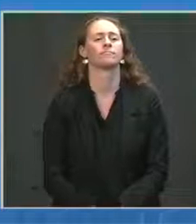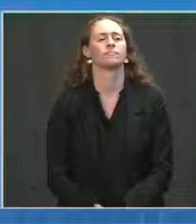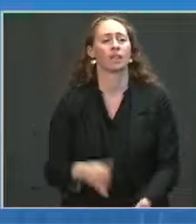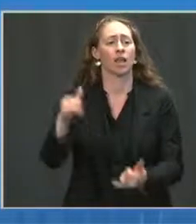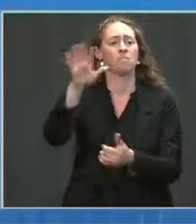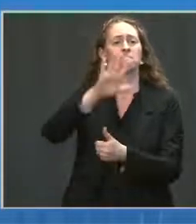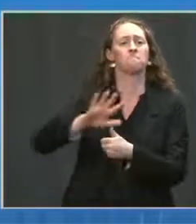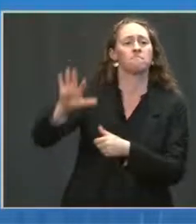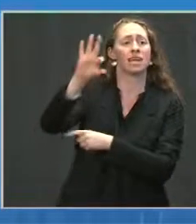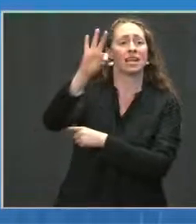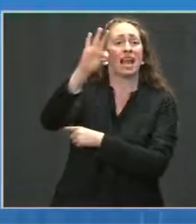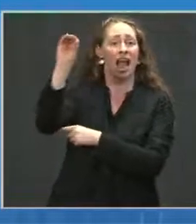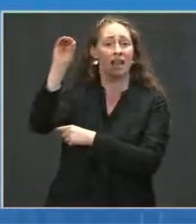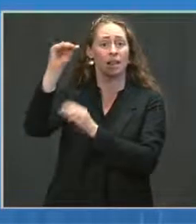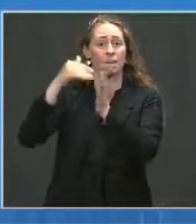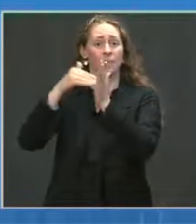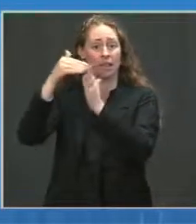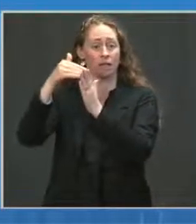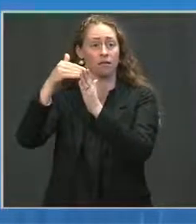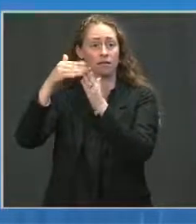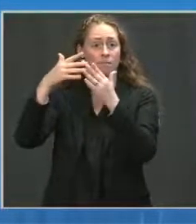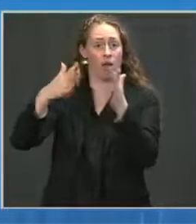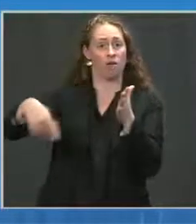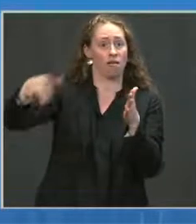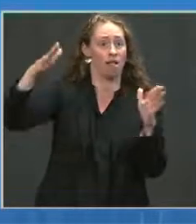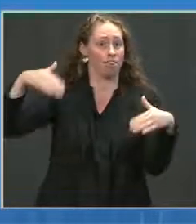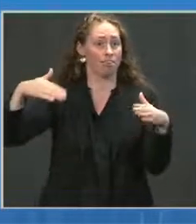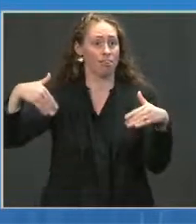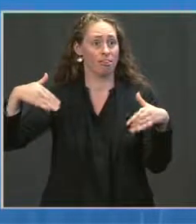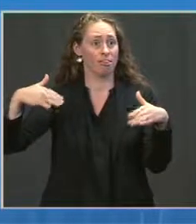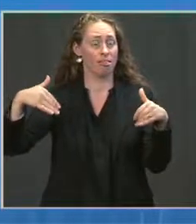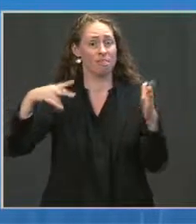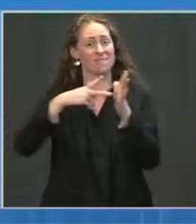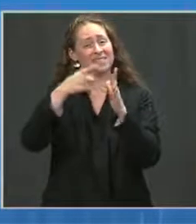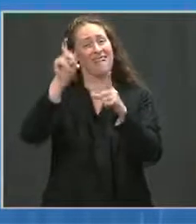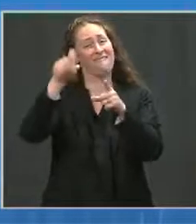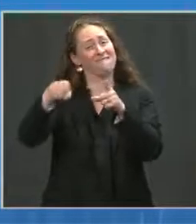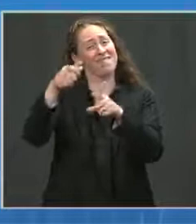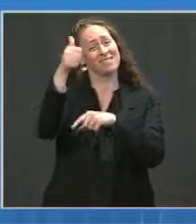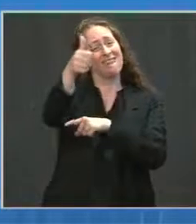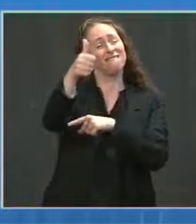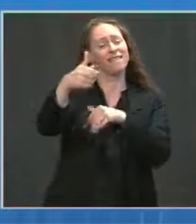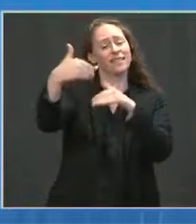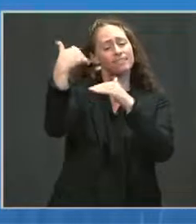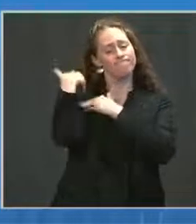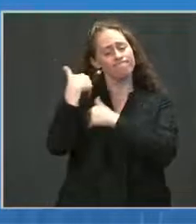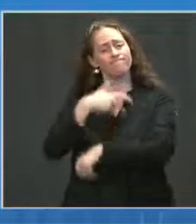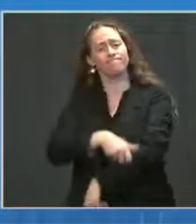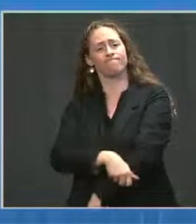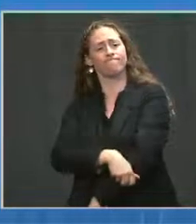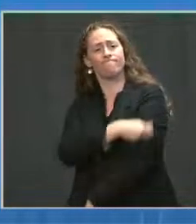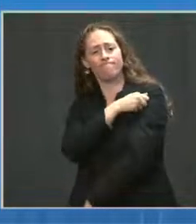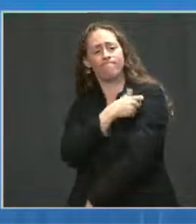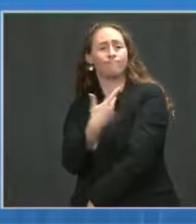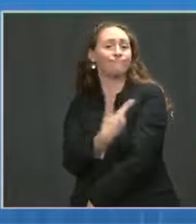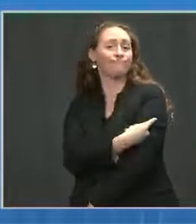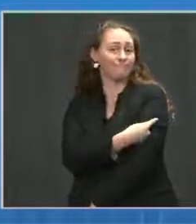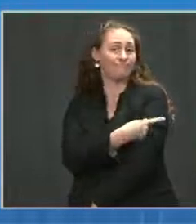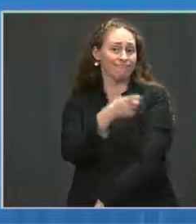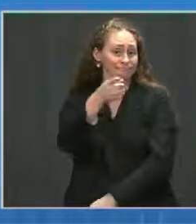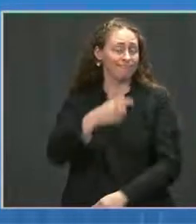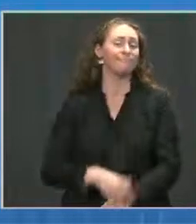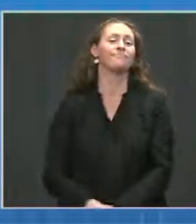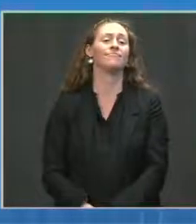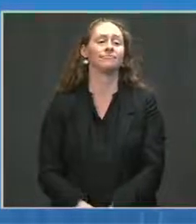are unvaccinated, and we need them to do their part, roll up their sleeves and get vaccinated. Each and every